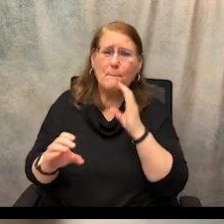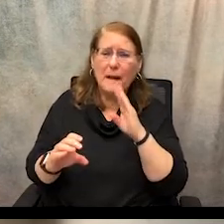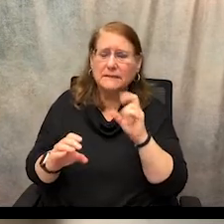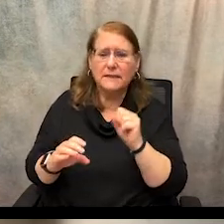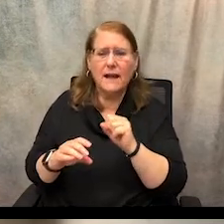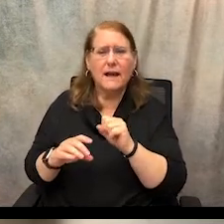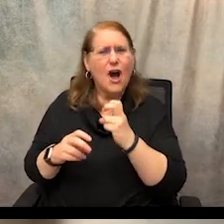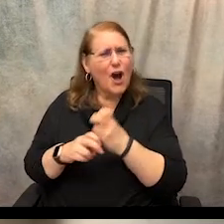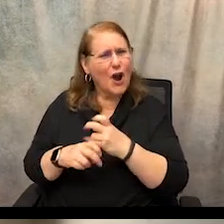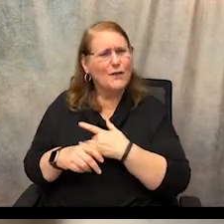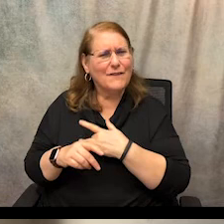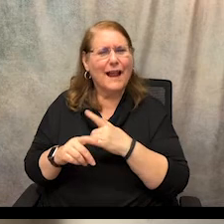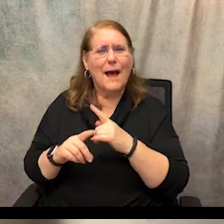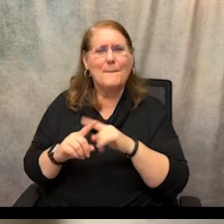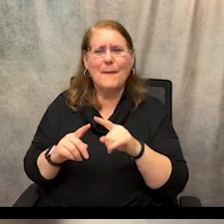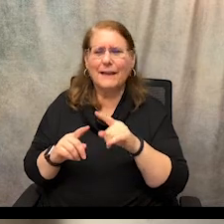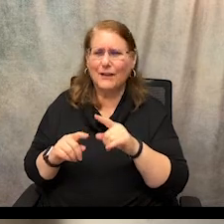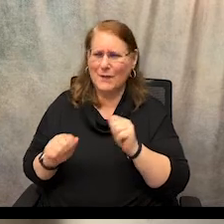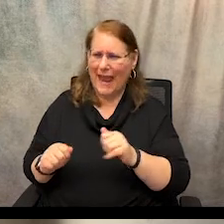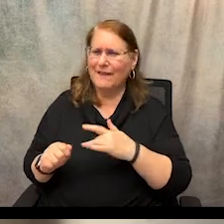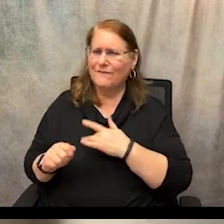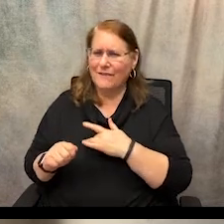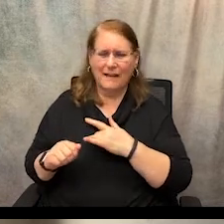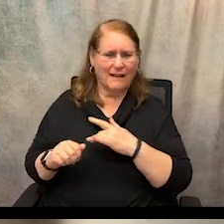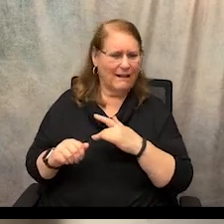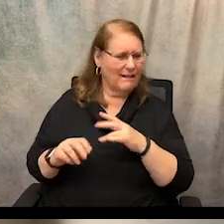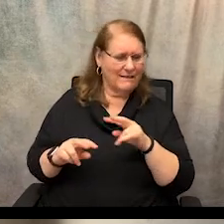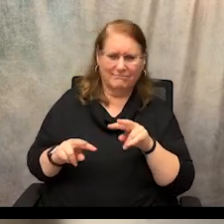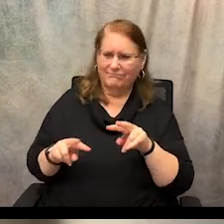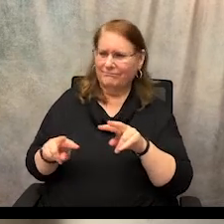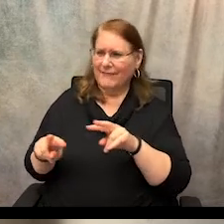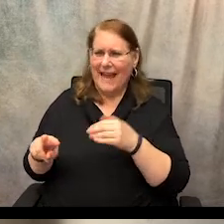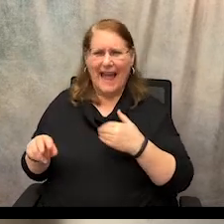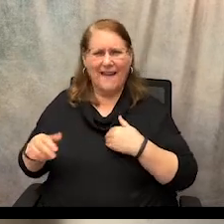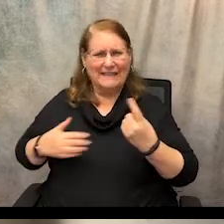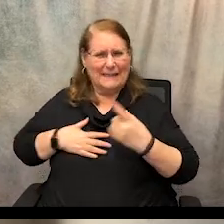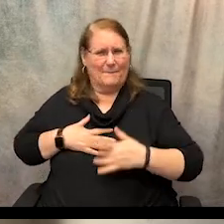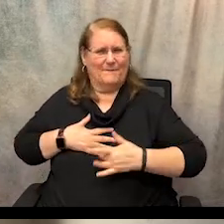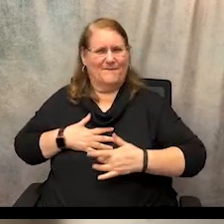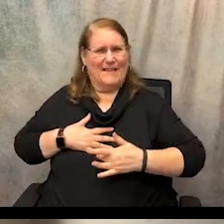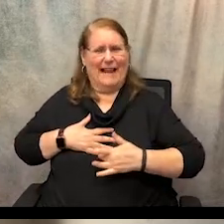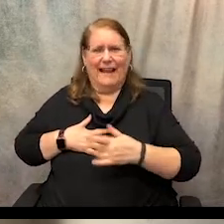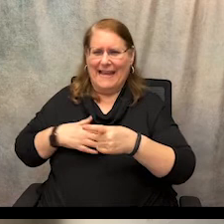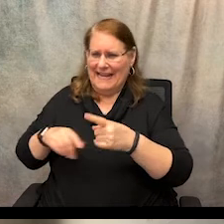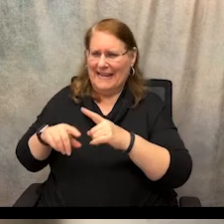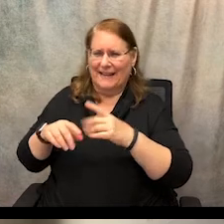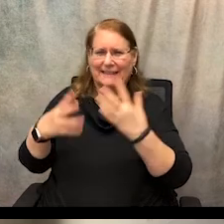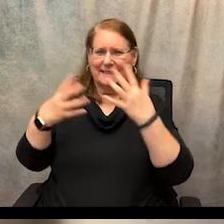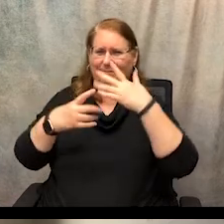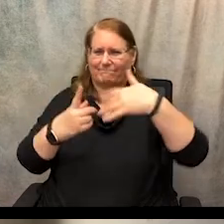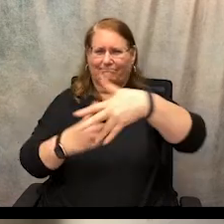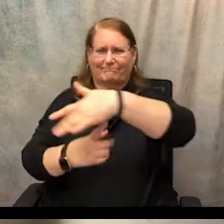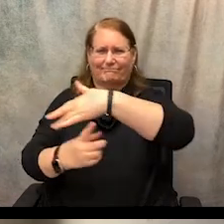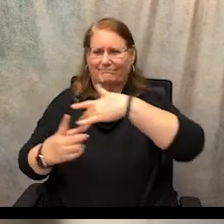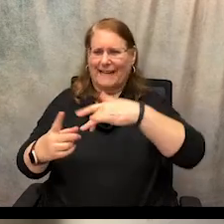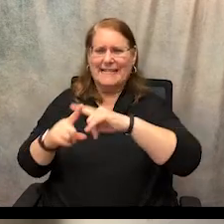like this presence there that extends beyond sort of like its current use. And there